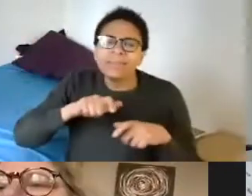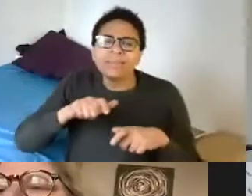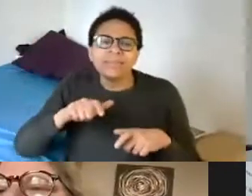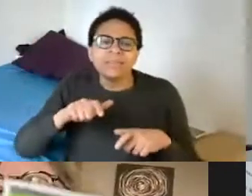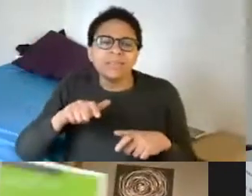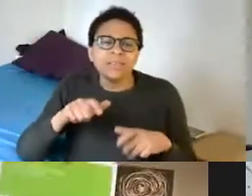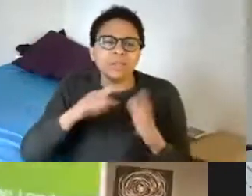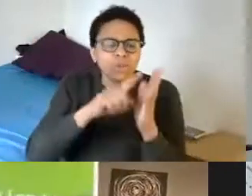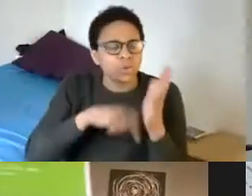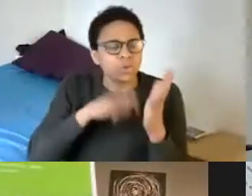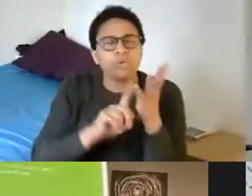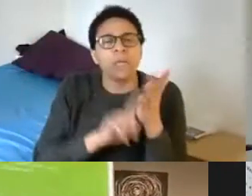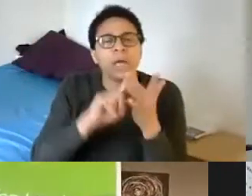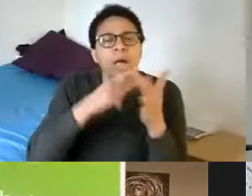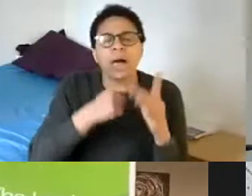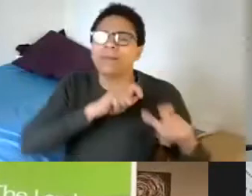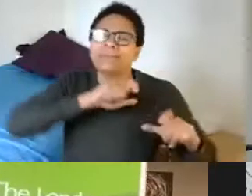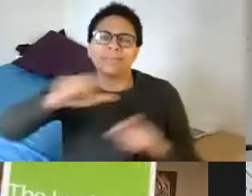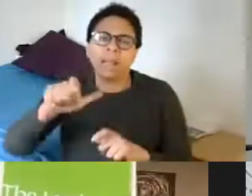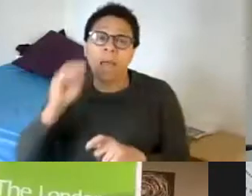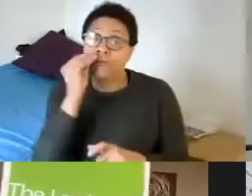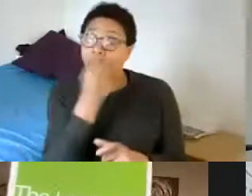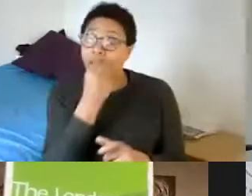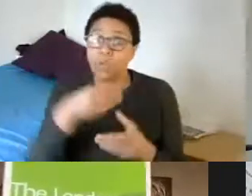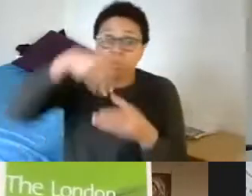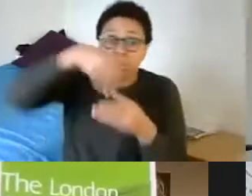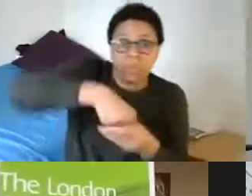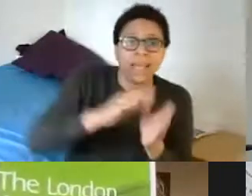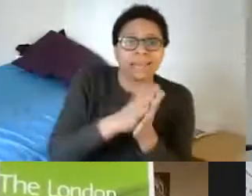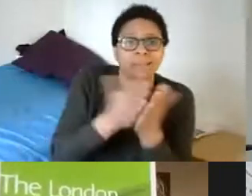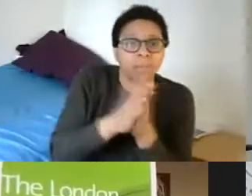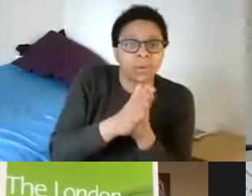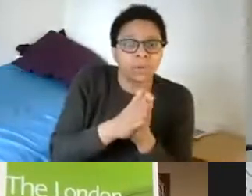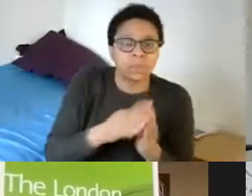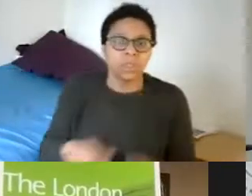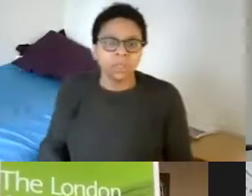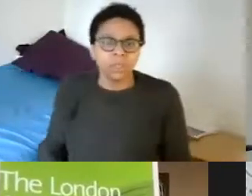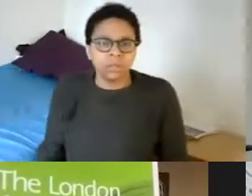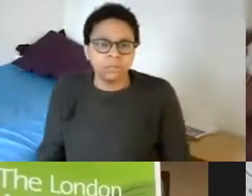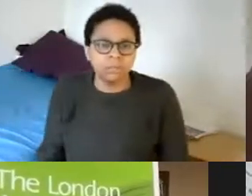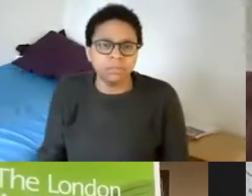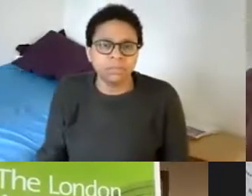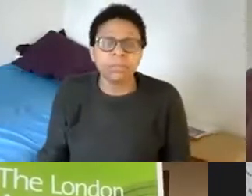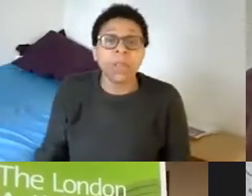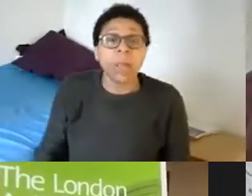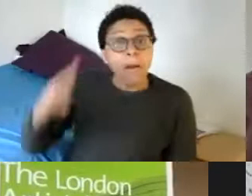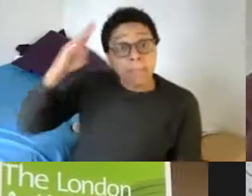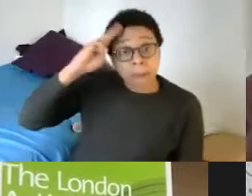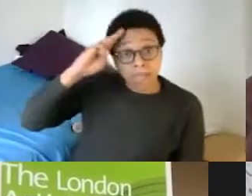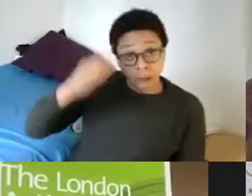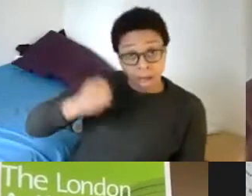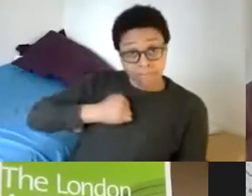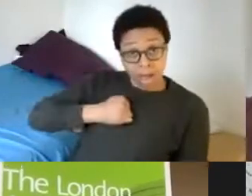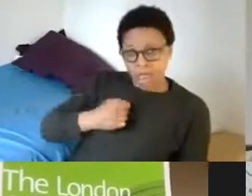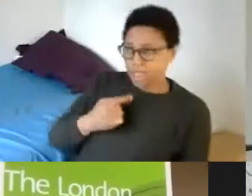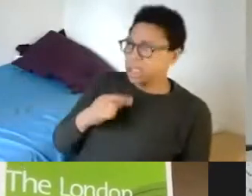put flowers in books. And my mother used to, if a children's book was all black and